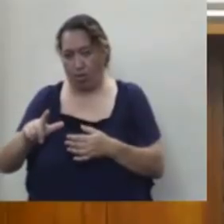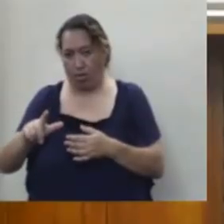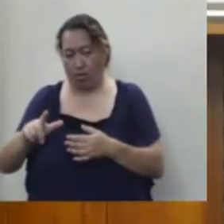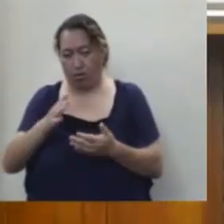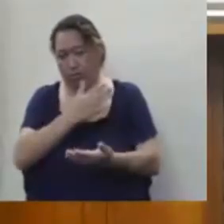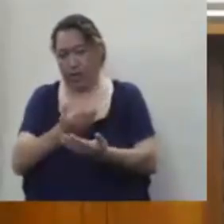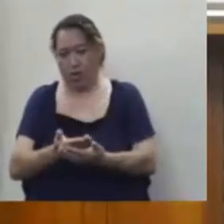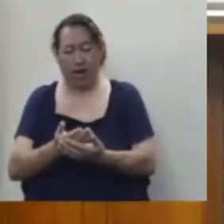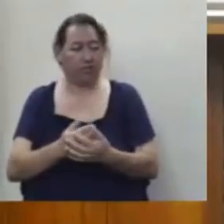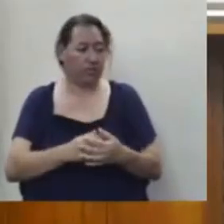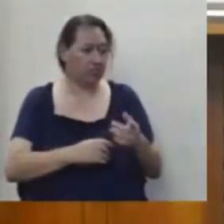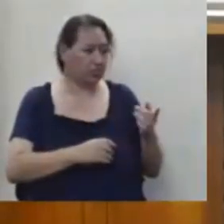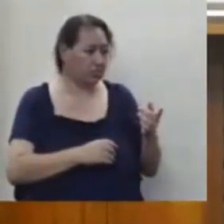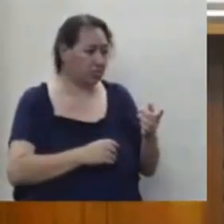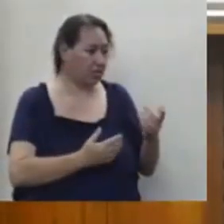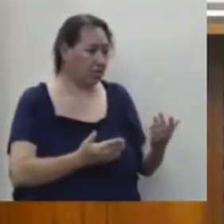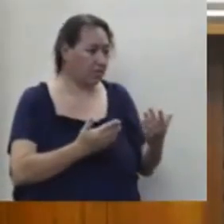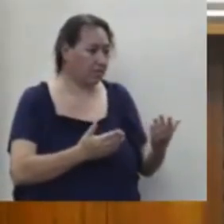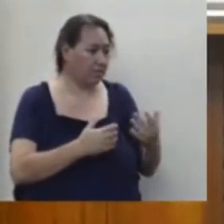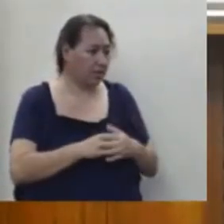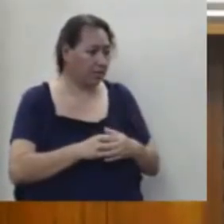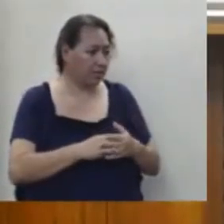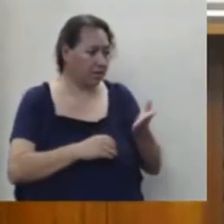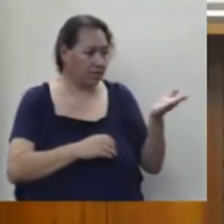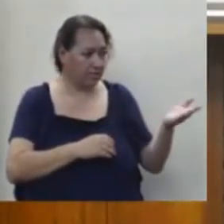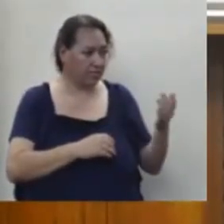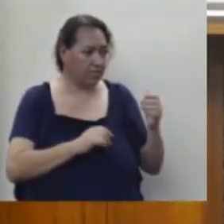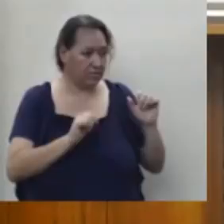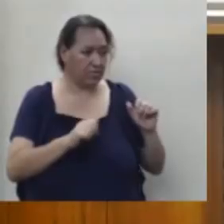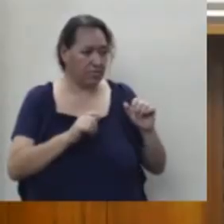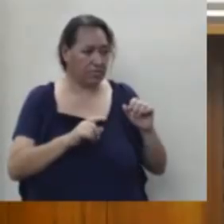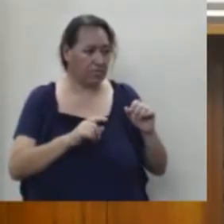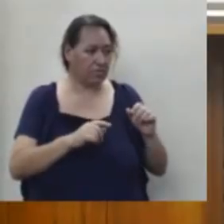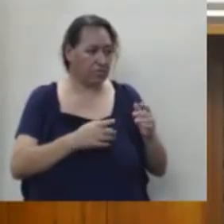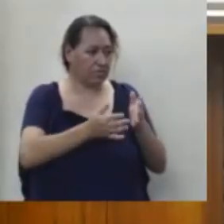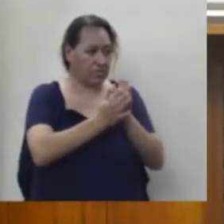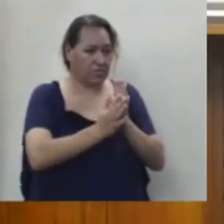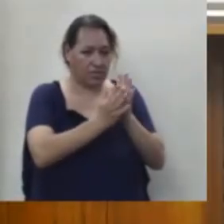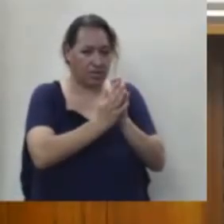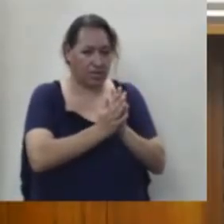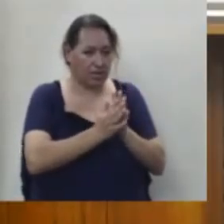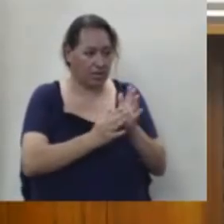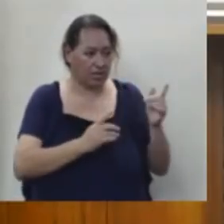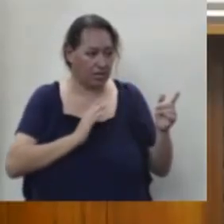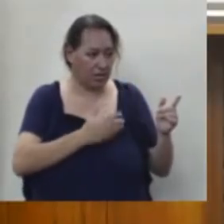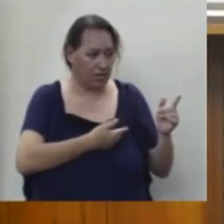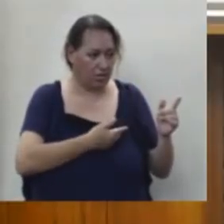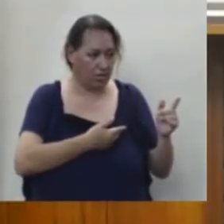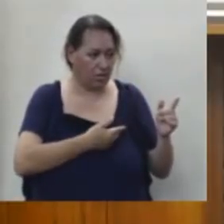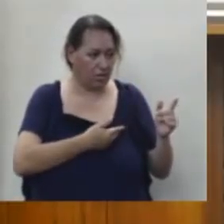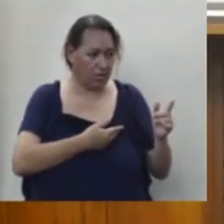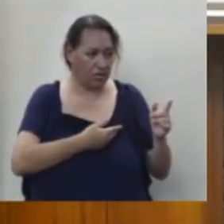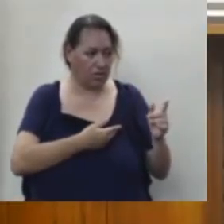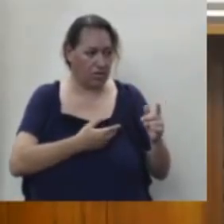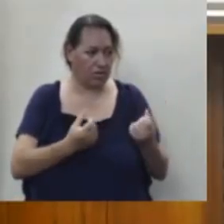Esteves can add some to that. He is our supply person.